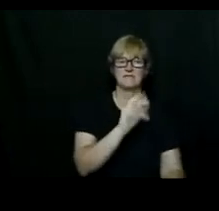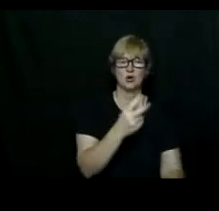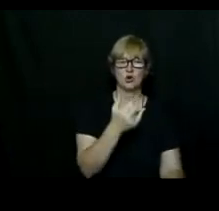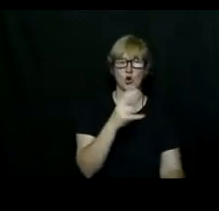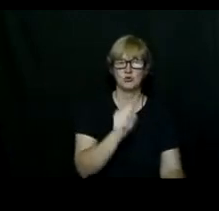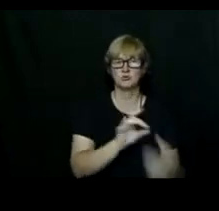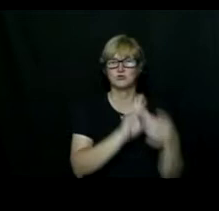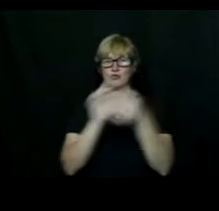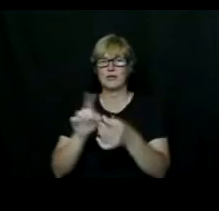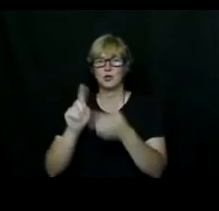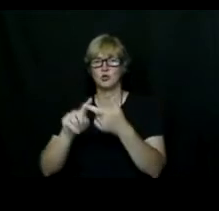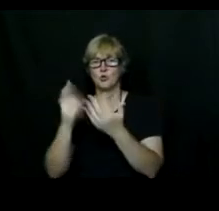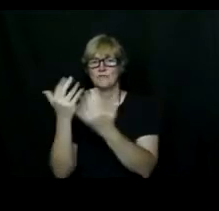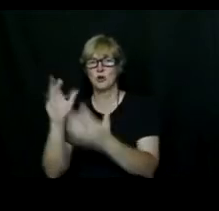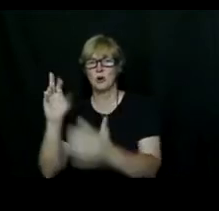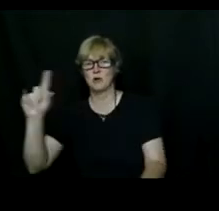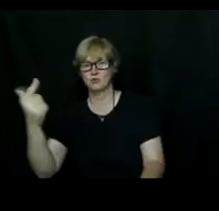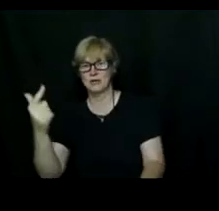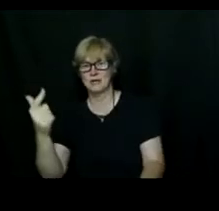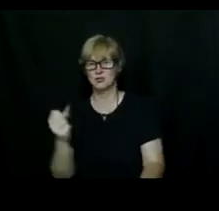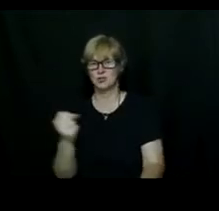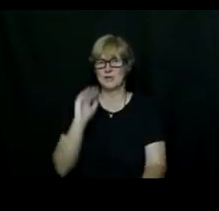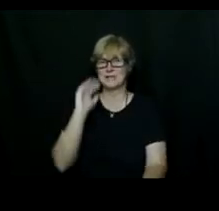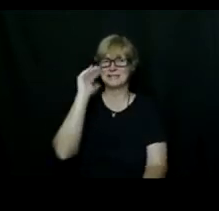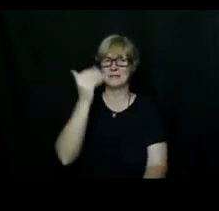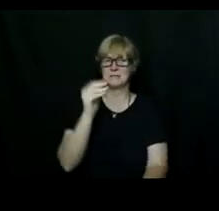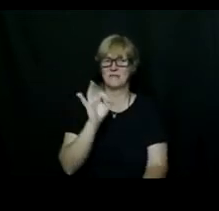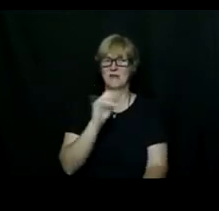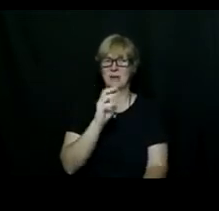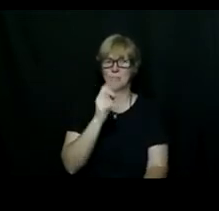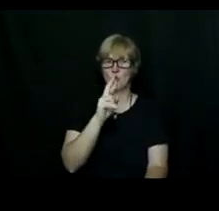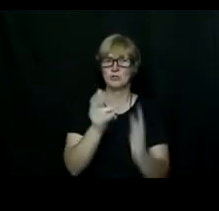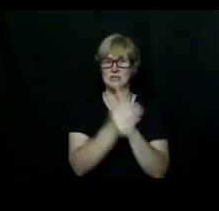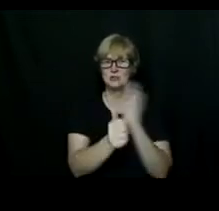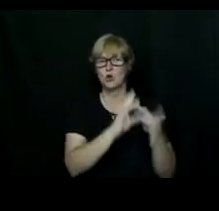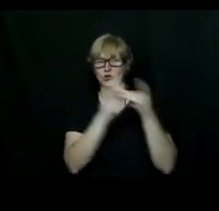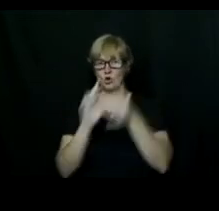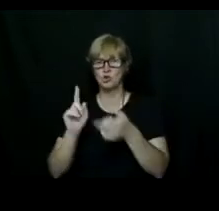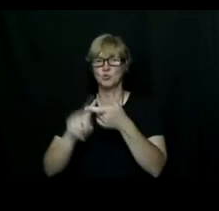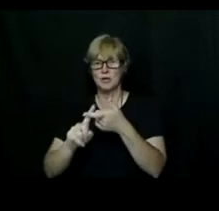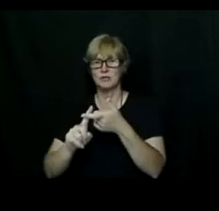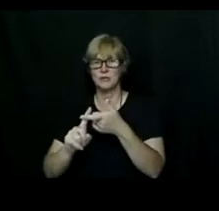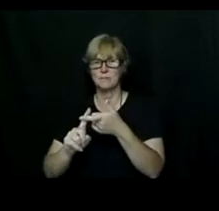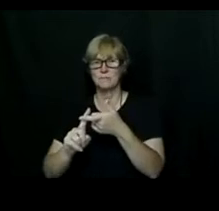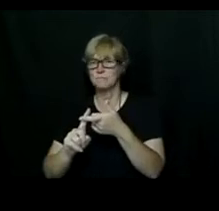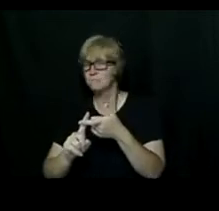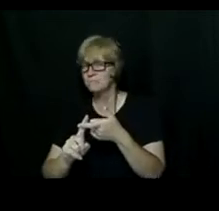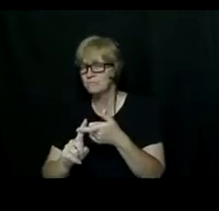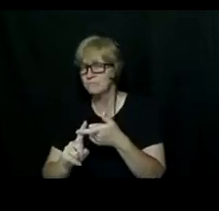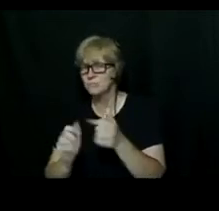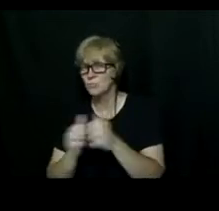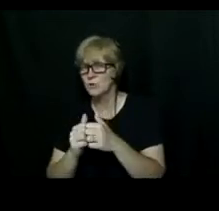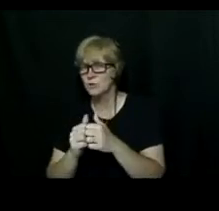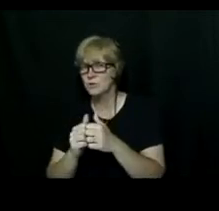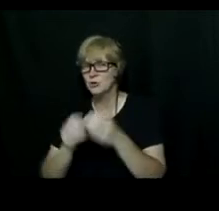conclusion is that it seems that fine motor skills and finger gnosis are associated with numerical skills, but with different ones, not in